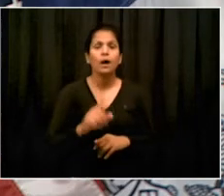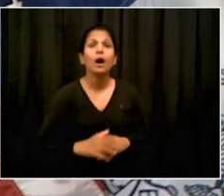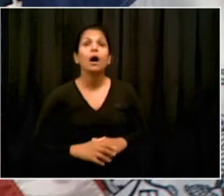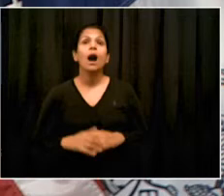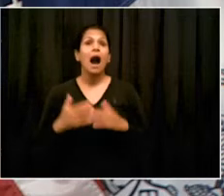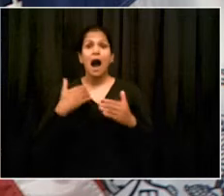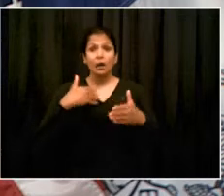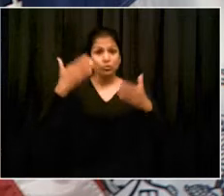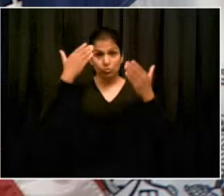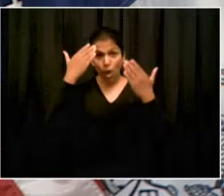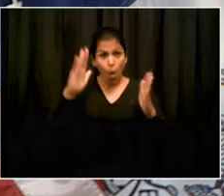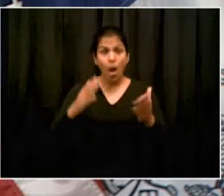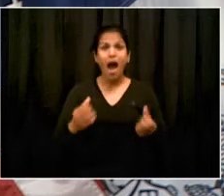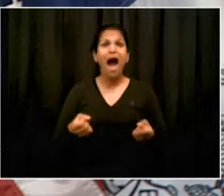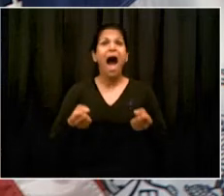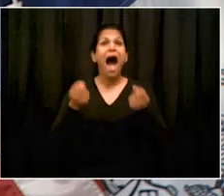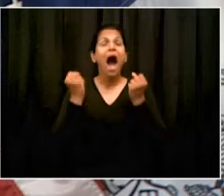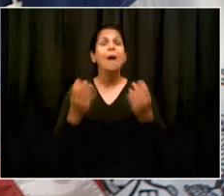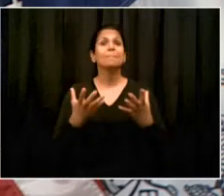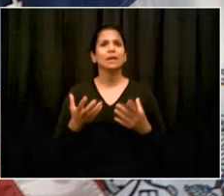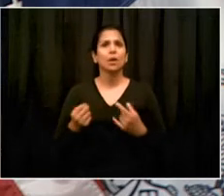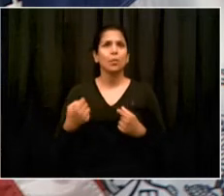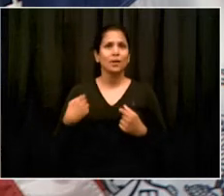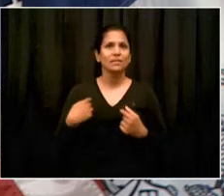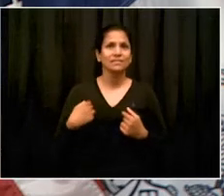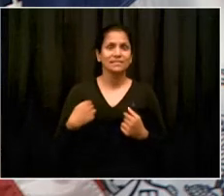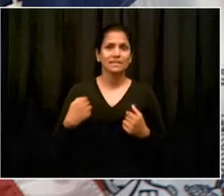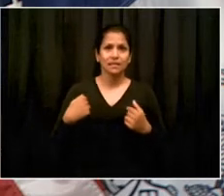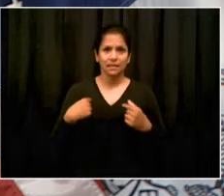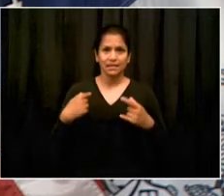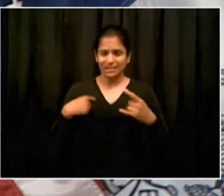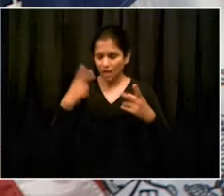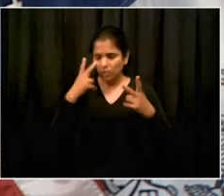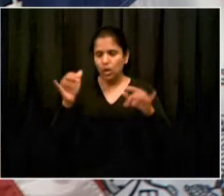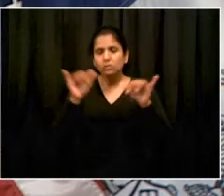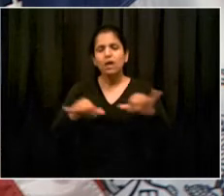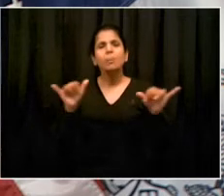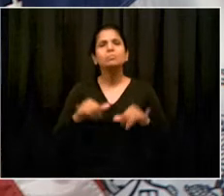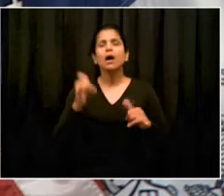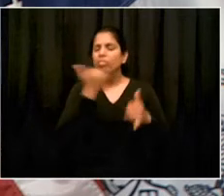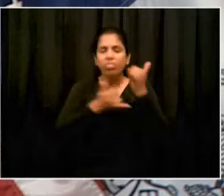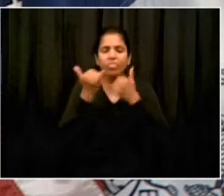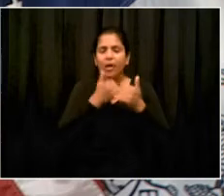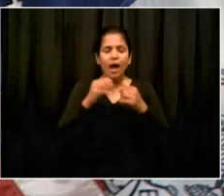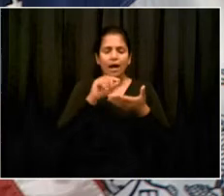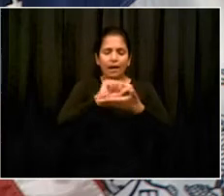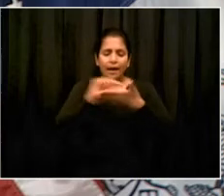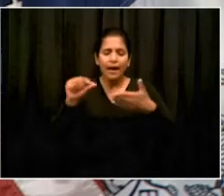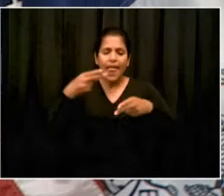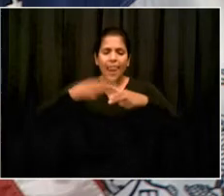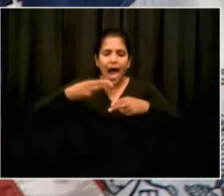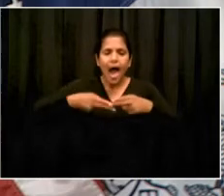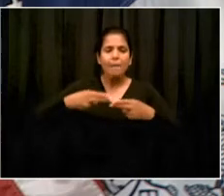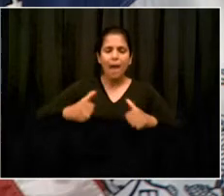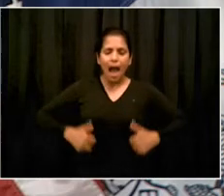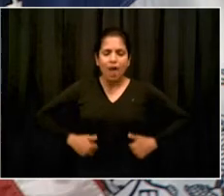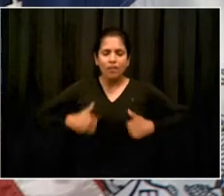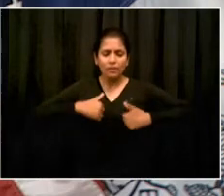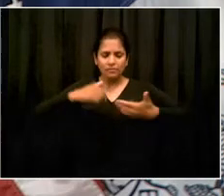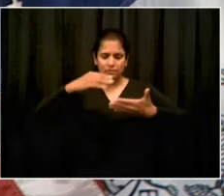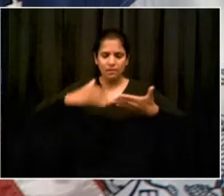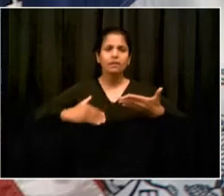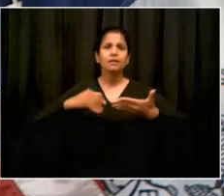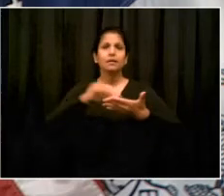Board of Elections and be surprised. There's some good people there, and I know there's some people who are trying hard, but it just is not a